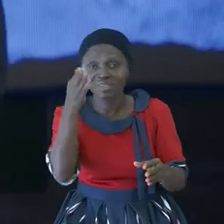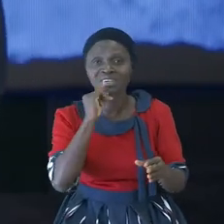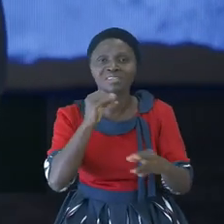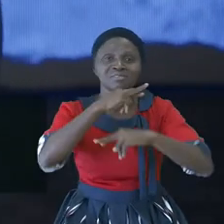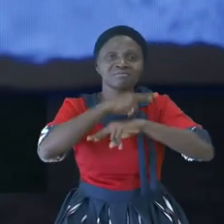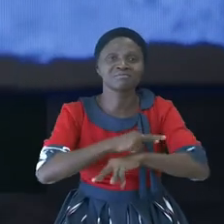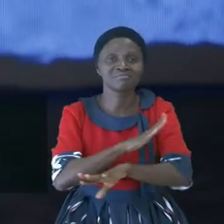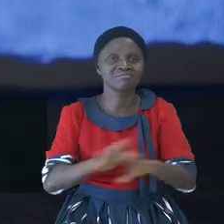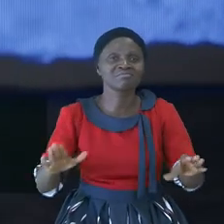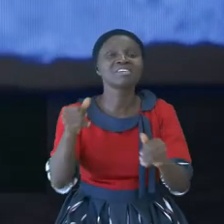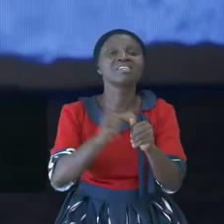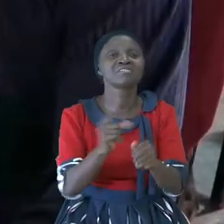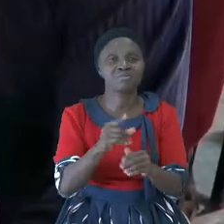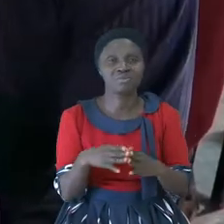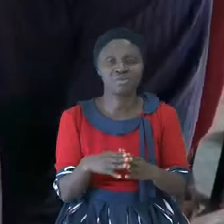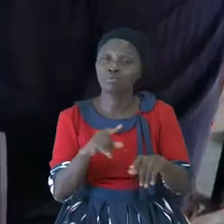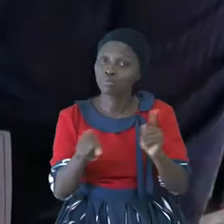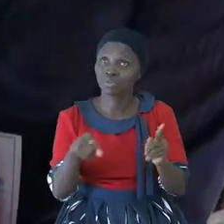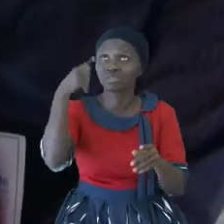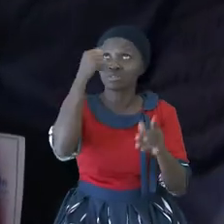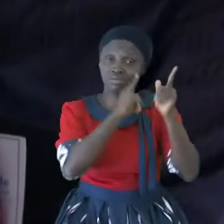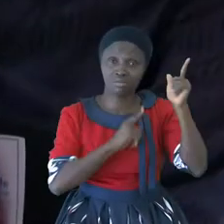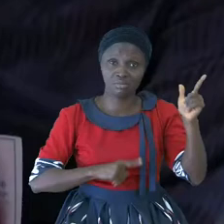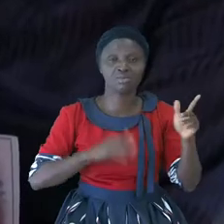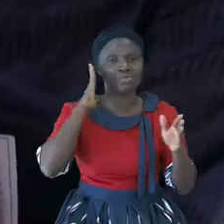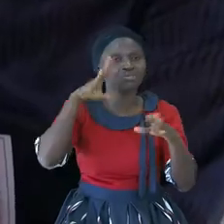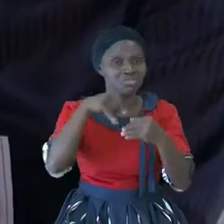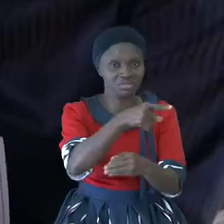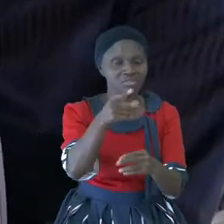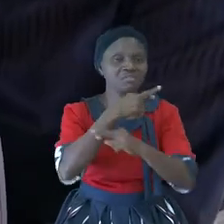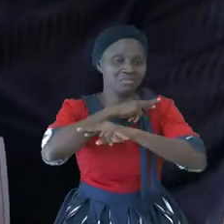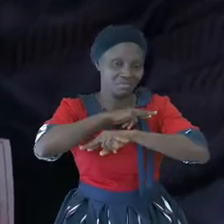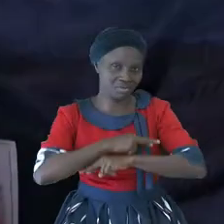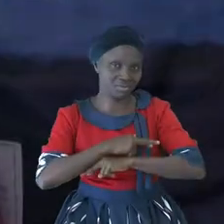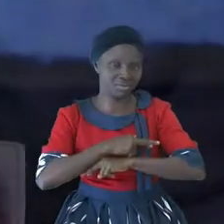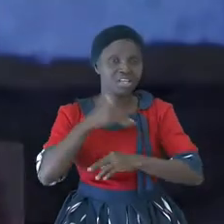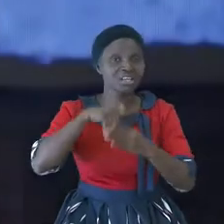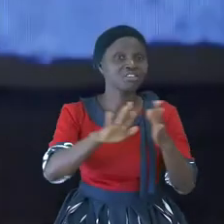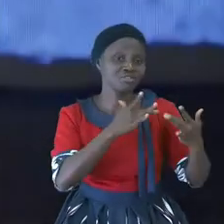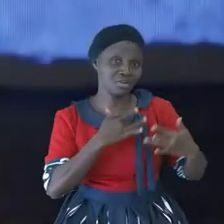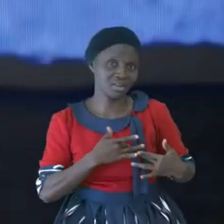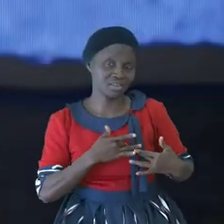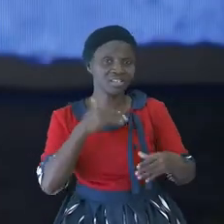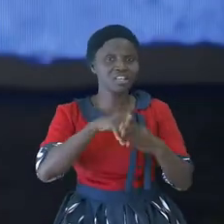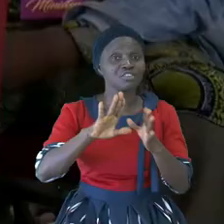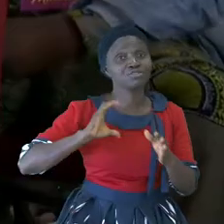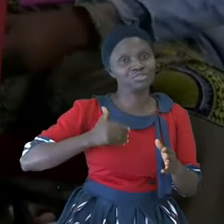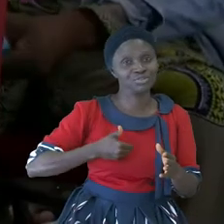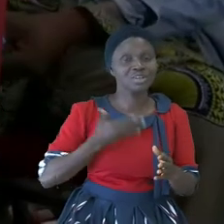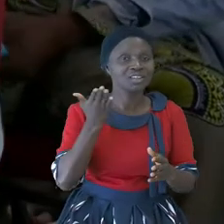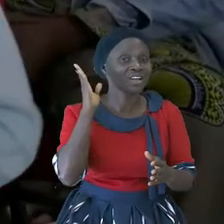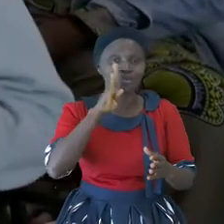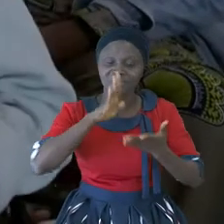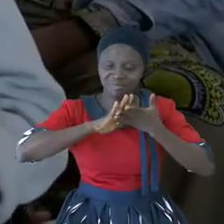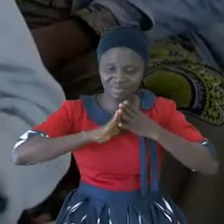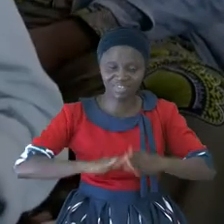the Lord will give you rest. Amen. In your heart, in your soul, there'll be peace.